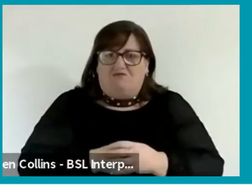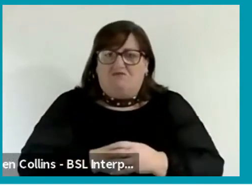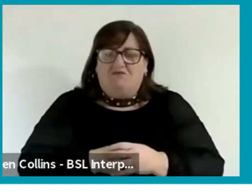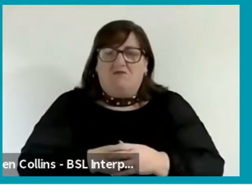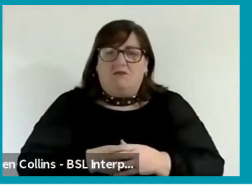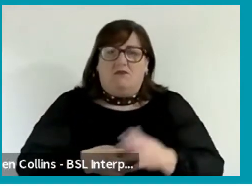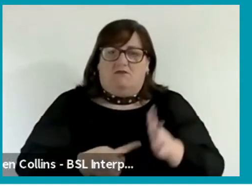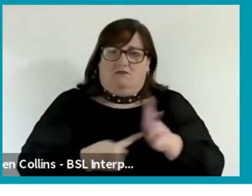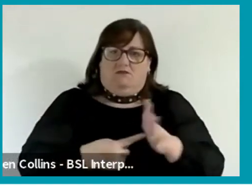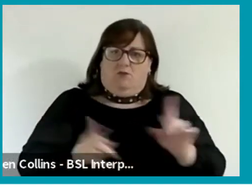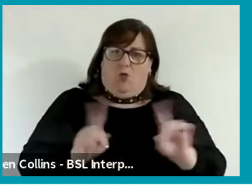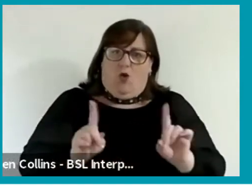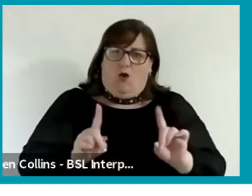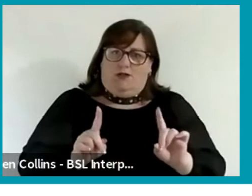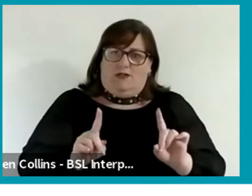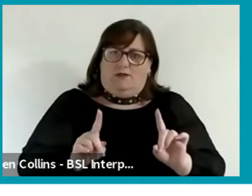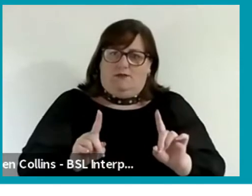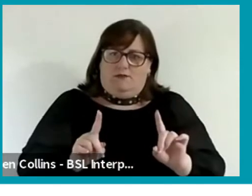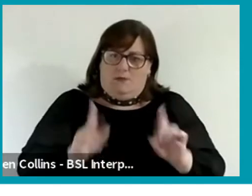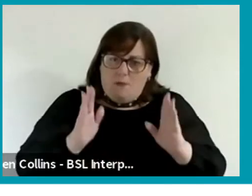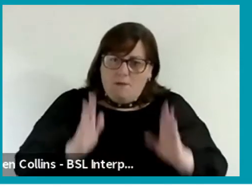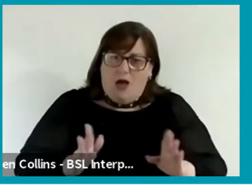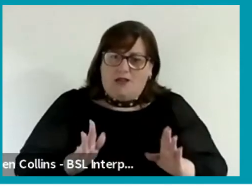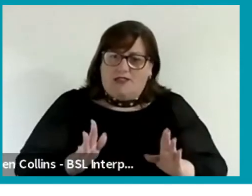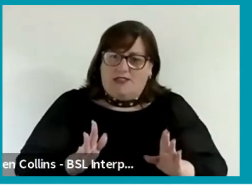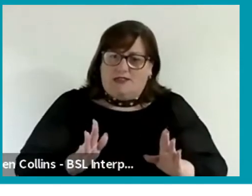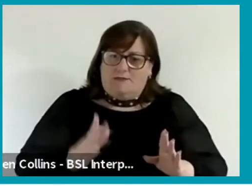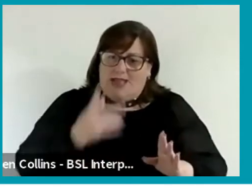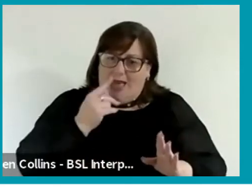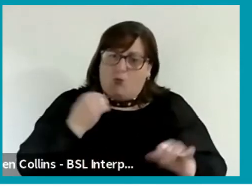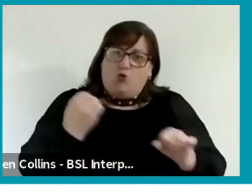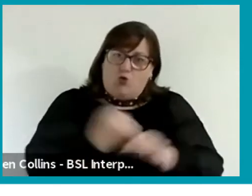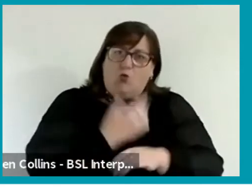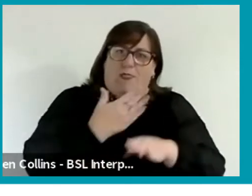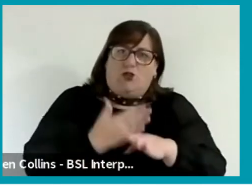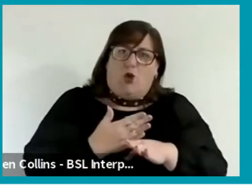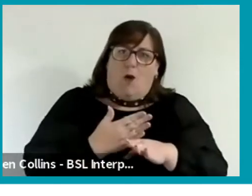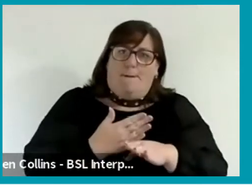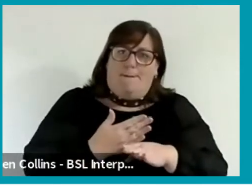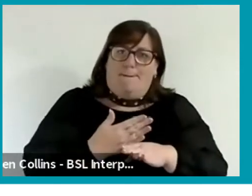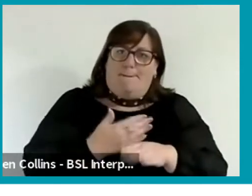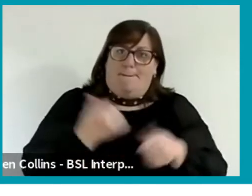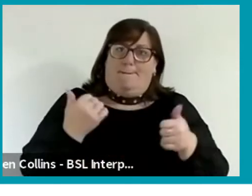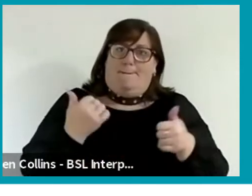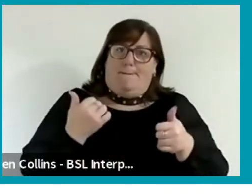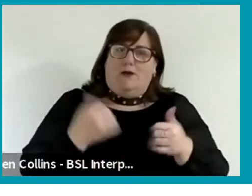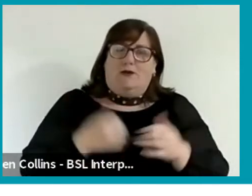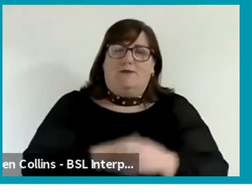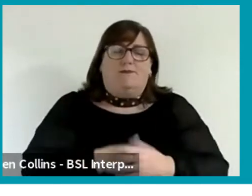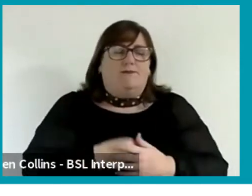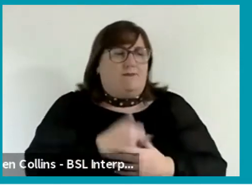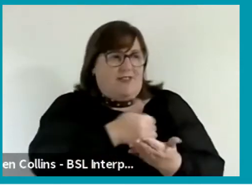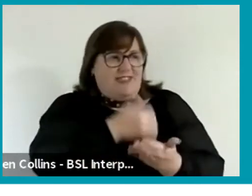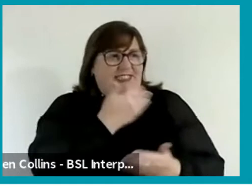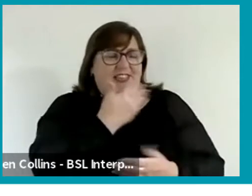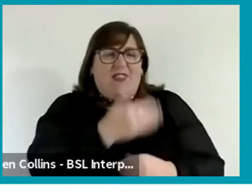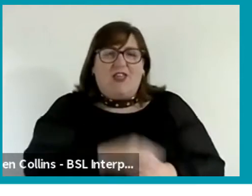actually effectively do the job. So that's why we're here. Fantastic. Thank you for that.